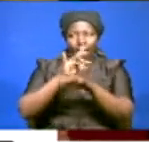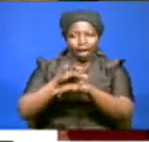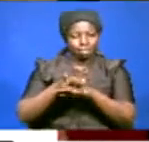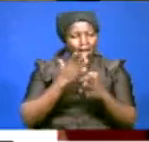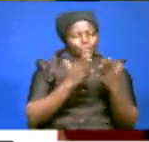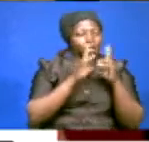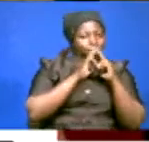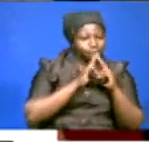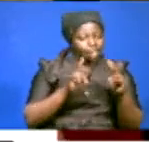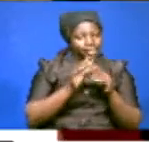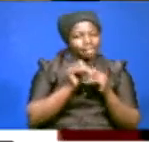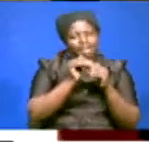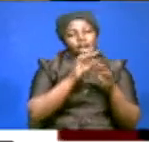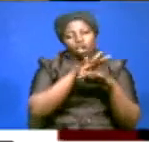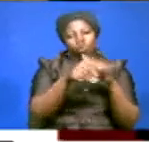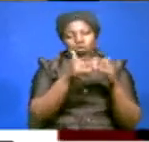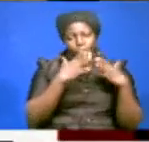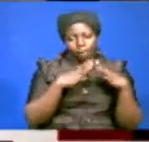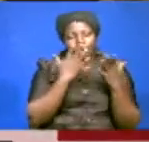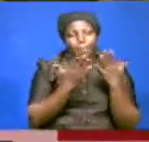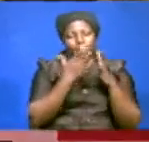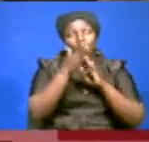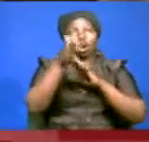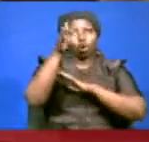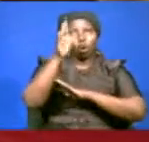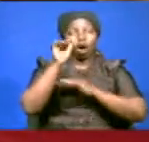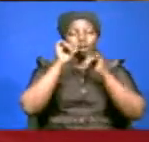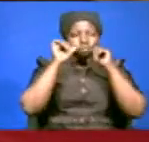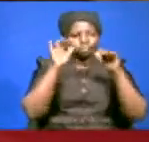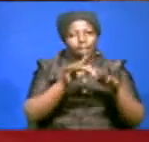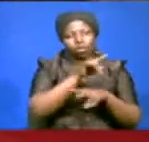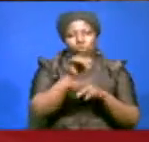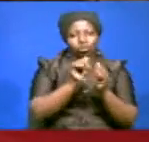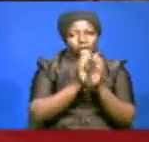people, and may Almighty God bless you and your family.